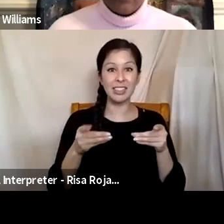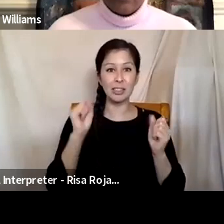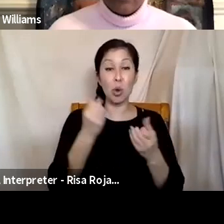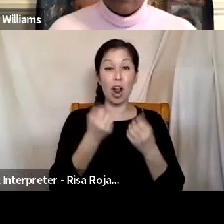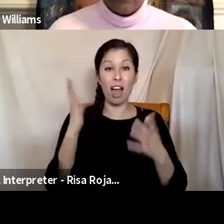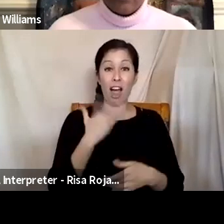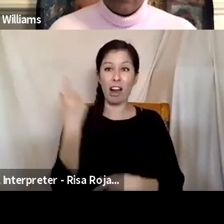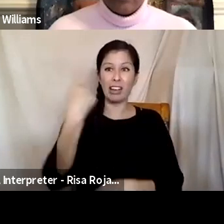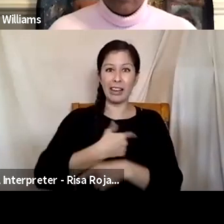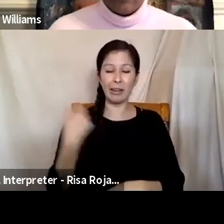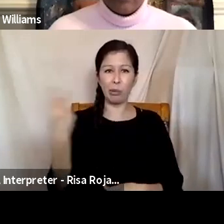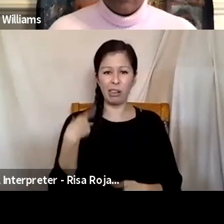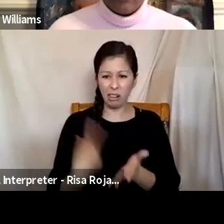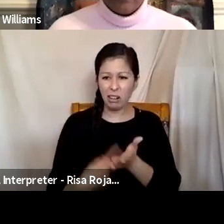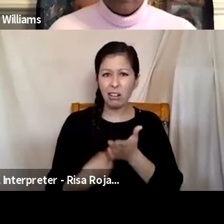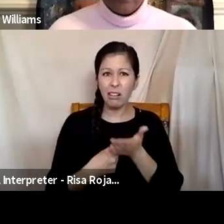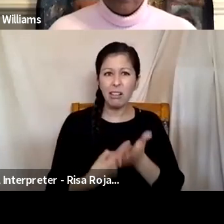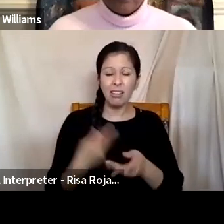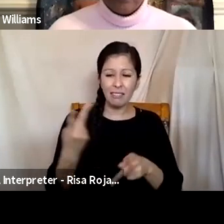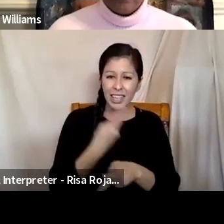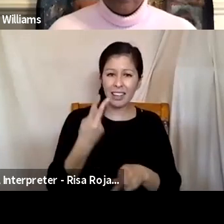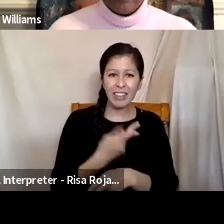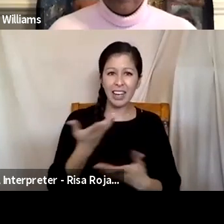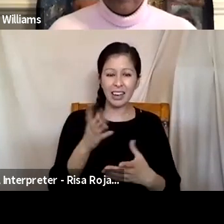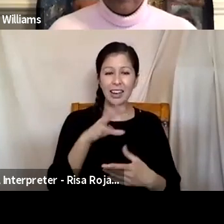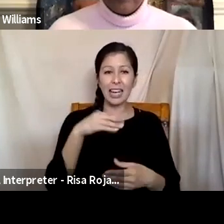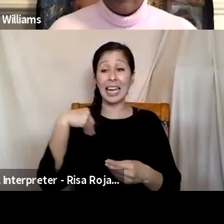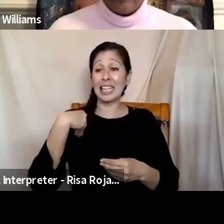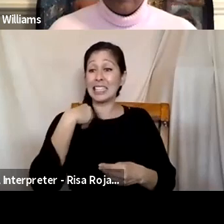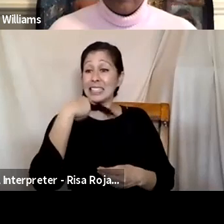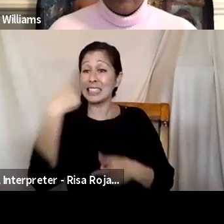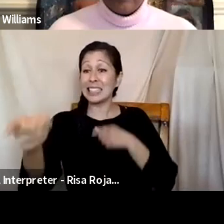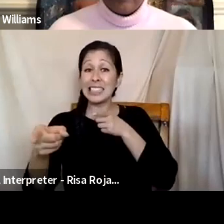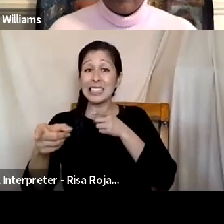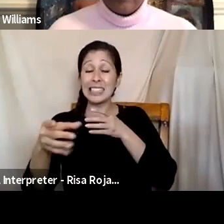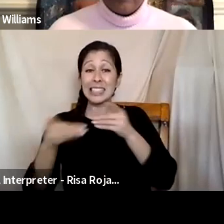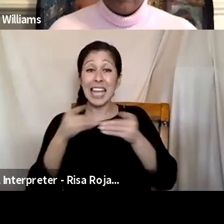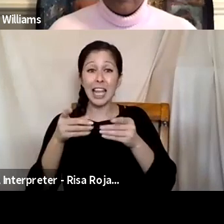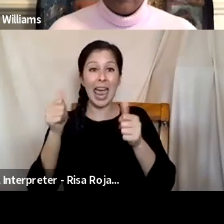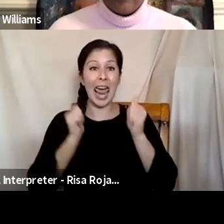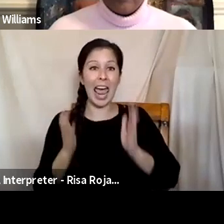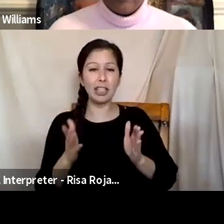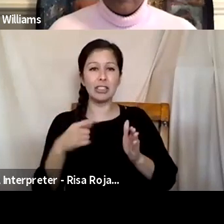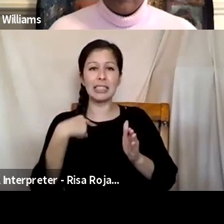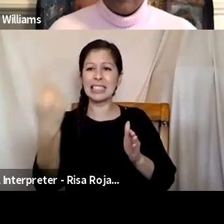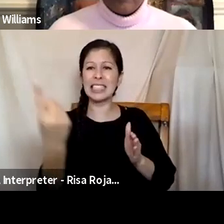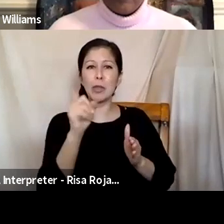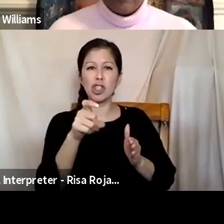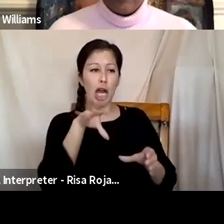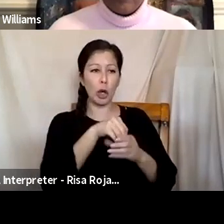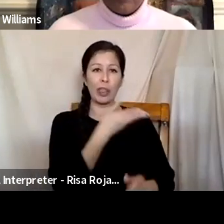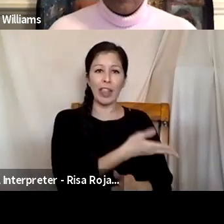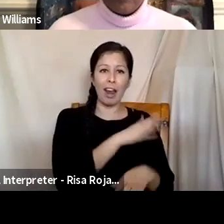our day was spent giving the actor something that would have been in the sides,